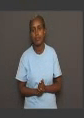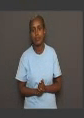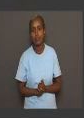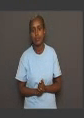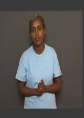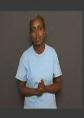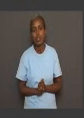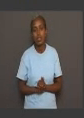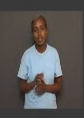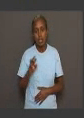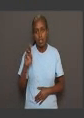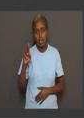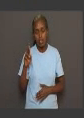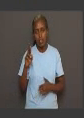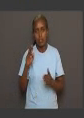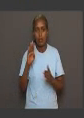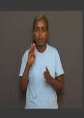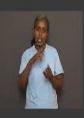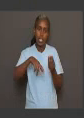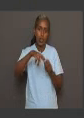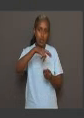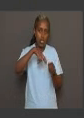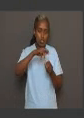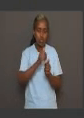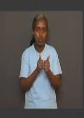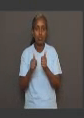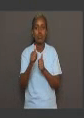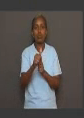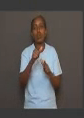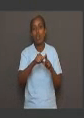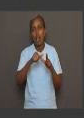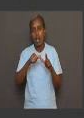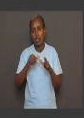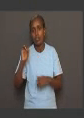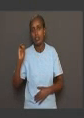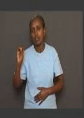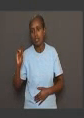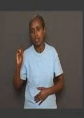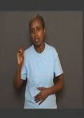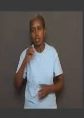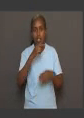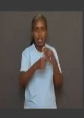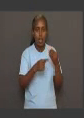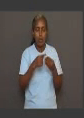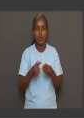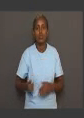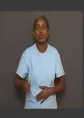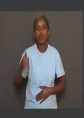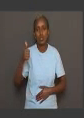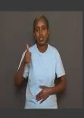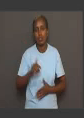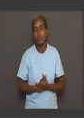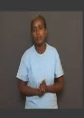Let R be a rotation through angle theta about the origin.